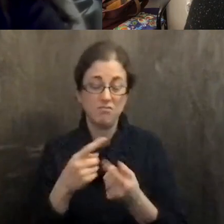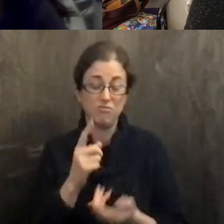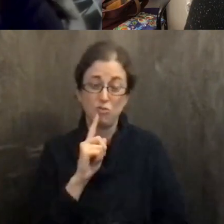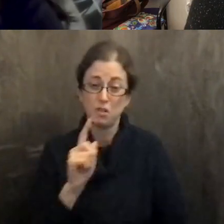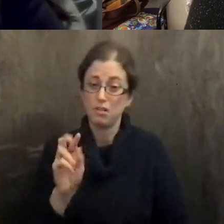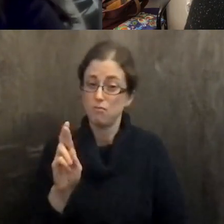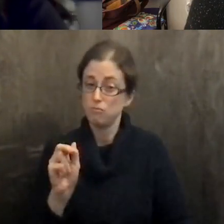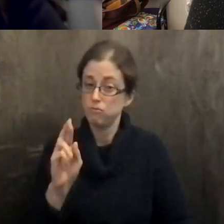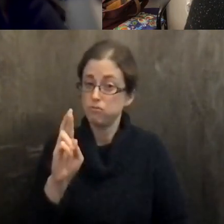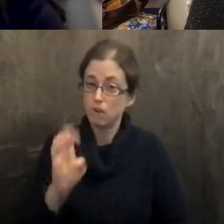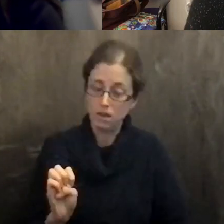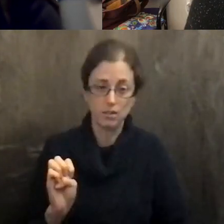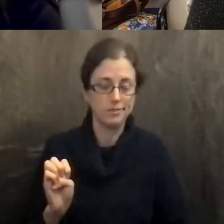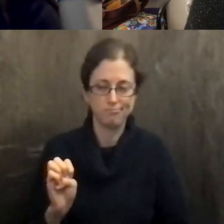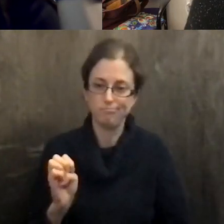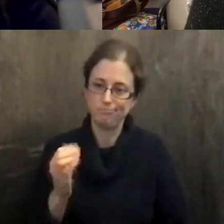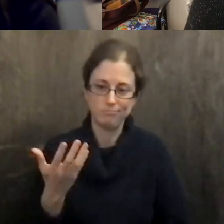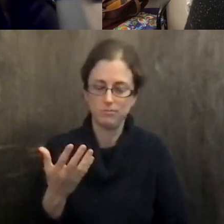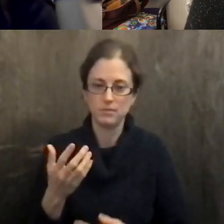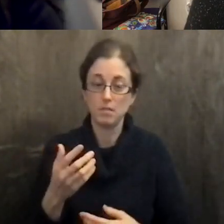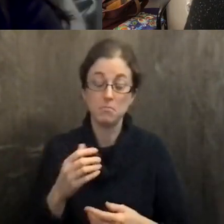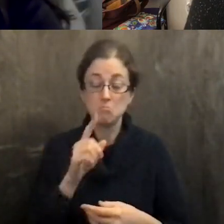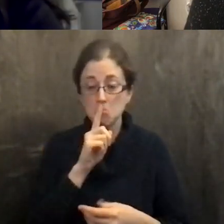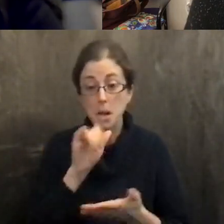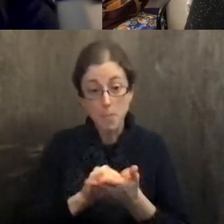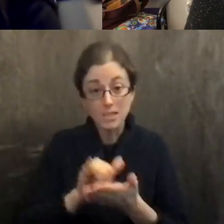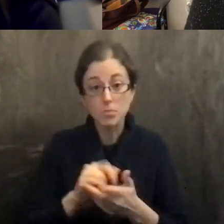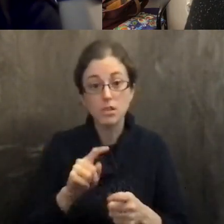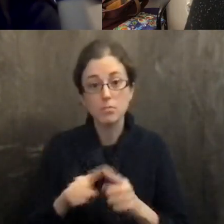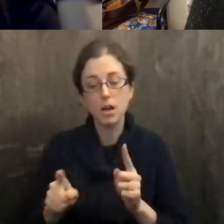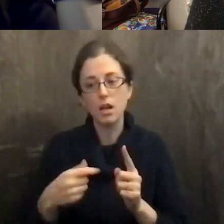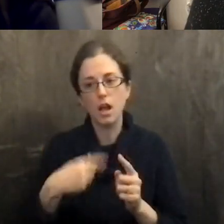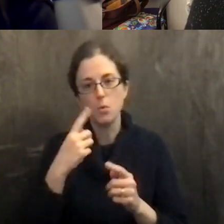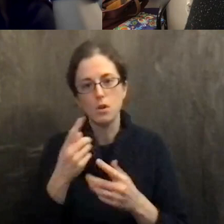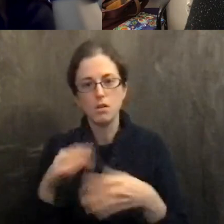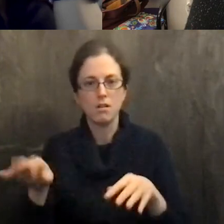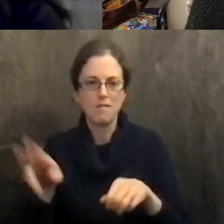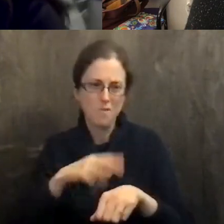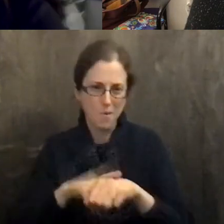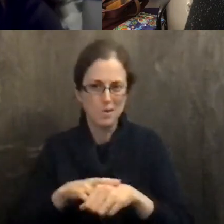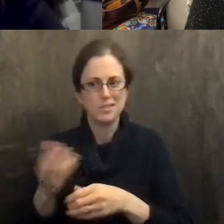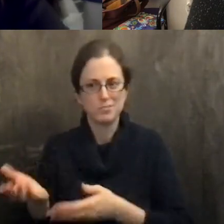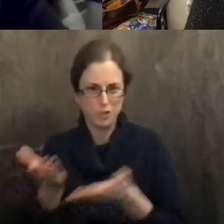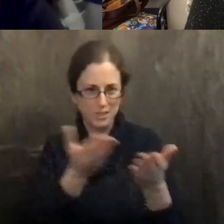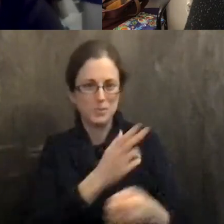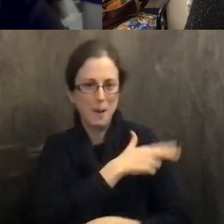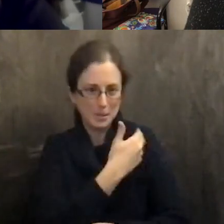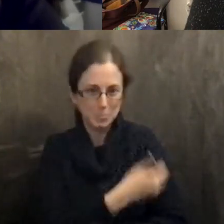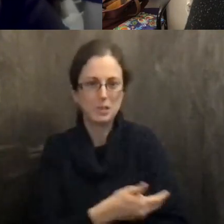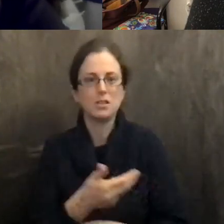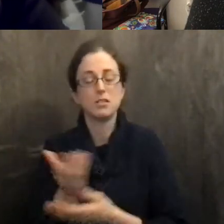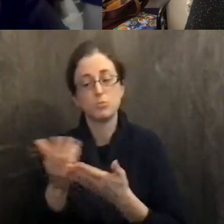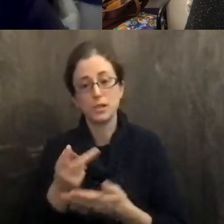impossible. So stay monitored and bring your stuff and do it in a healthcare setting. Especially if you have